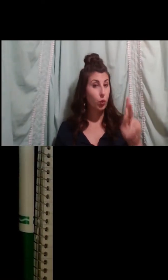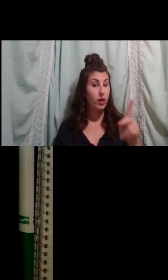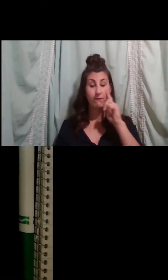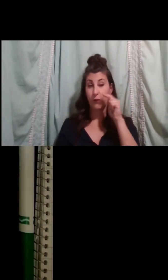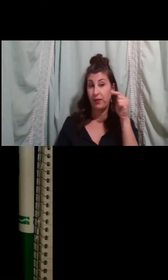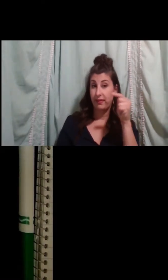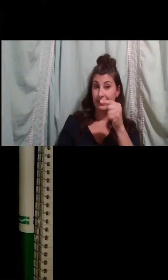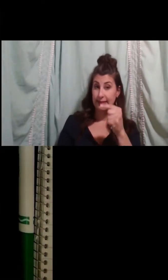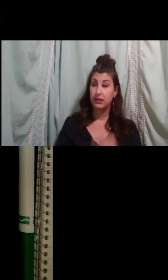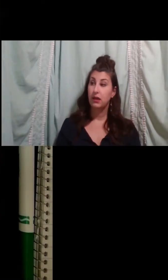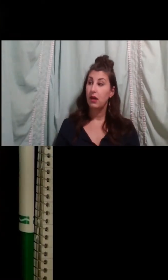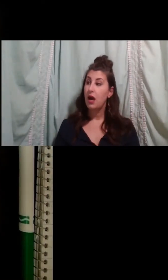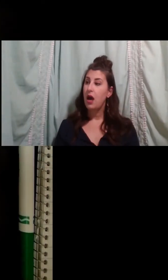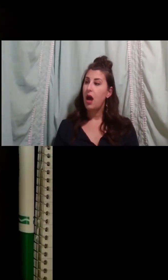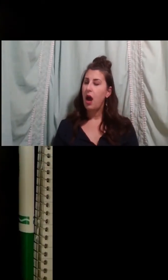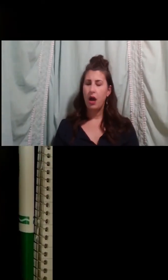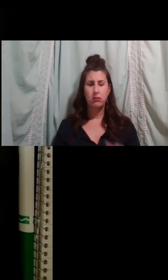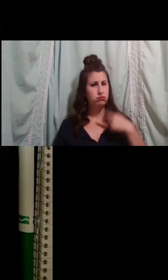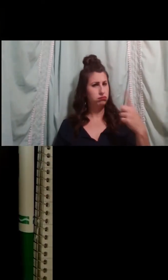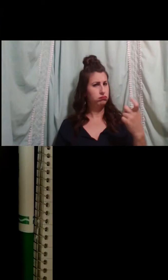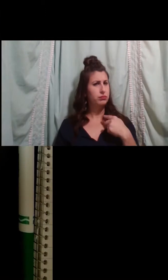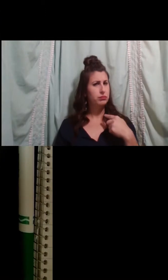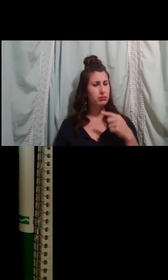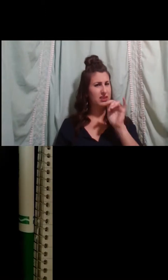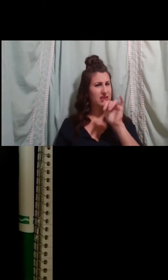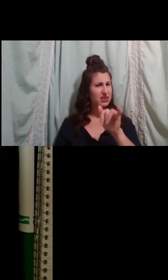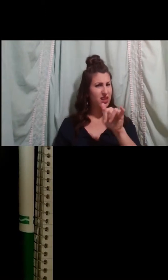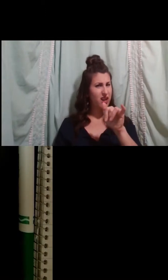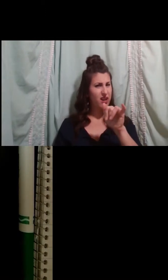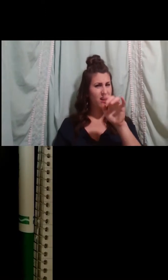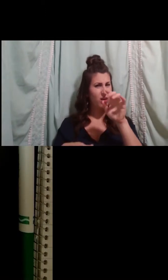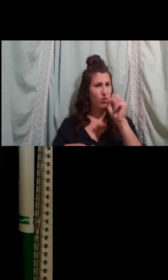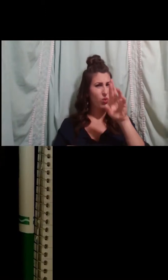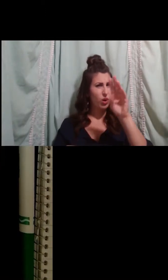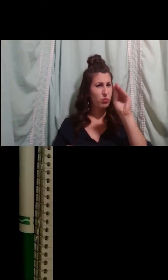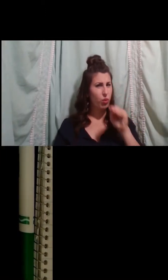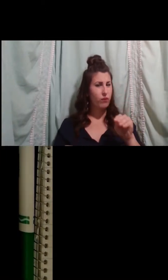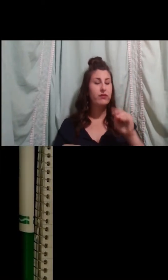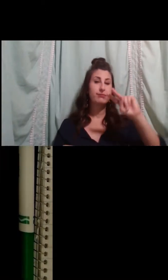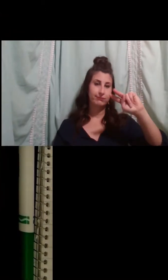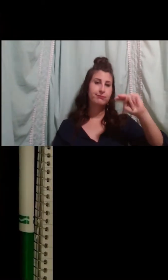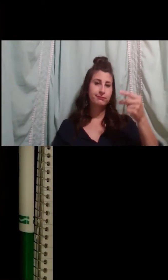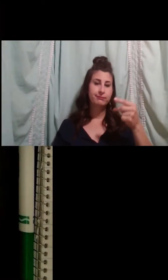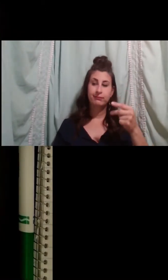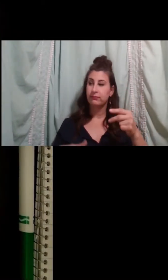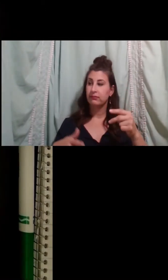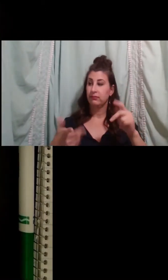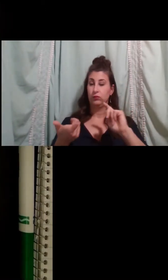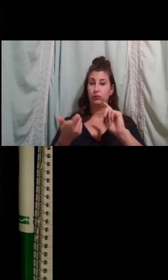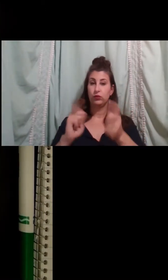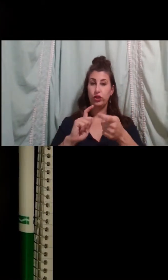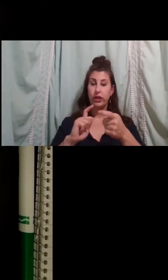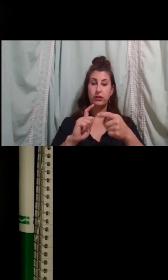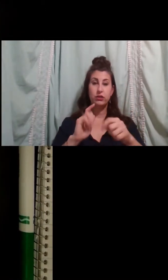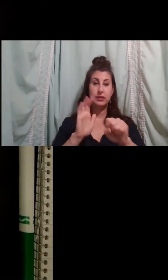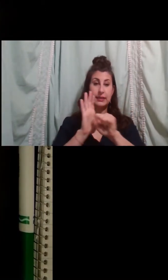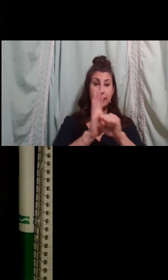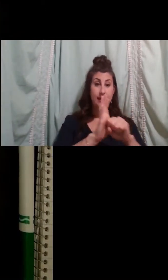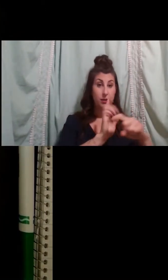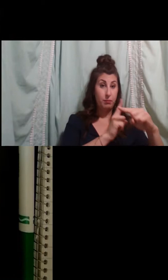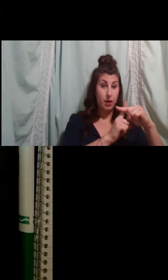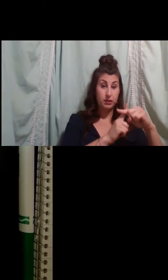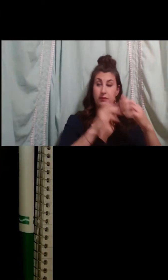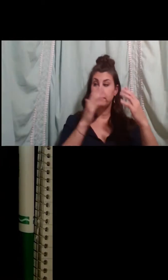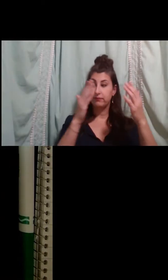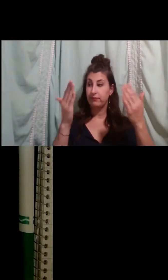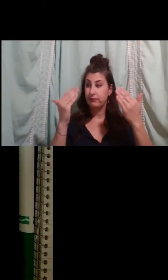All right, for this one, I'm going to ask myself, does this stay on top or does it go to the bottom? It goes to the bottom, and I change the sign to a